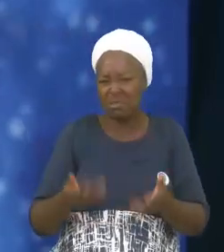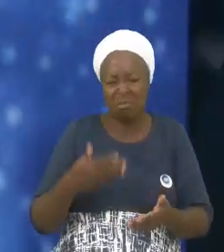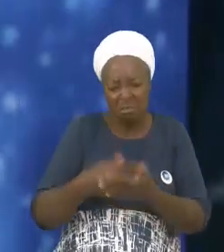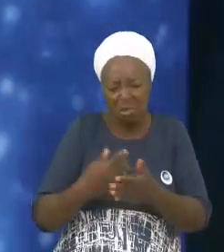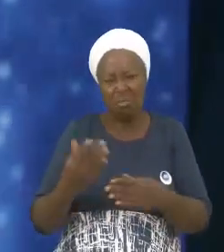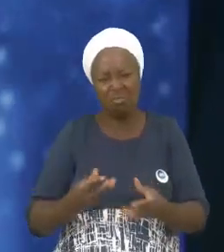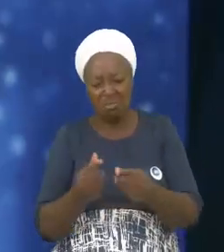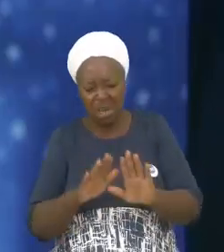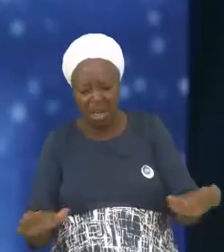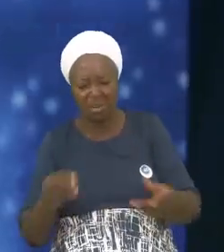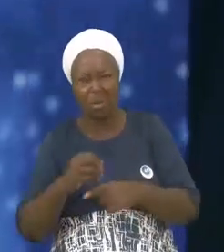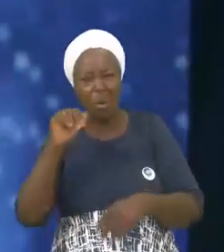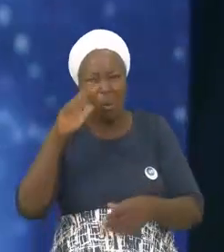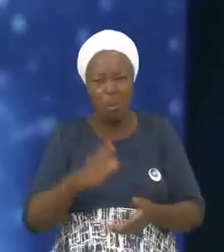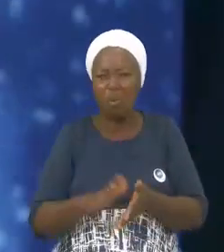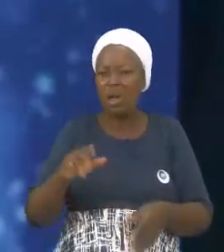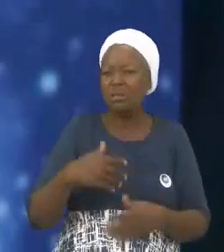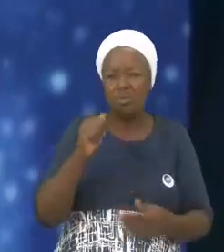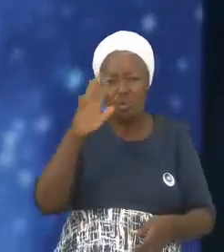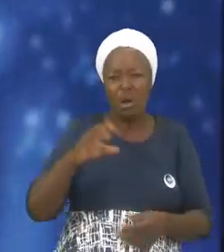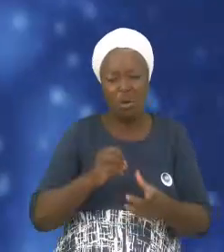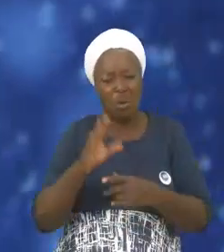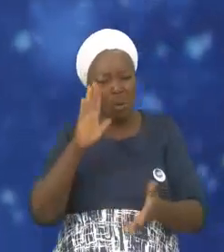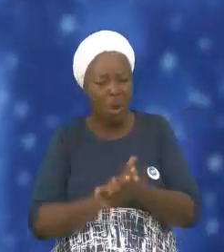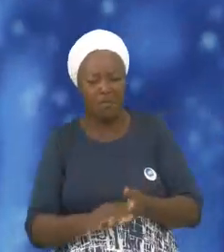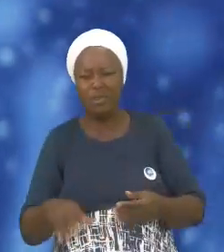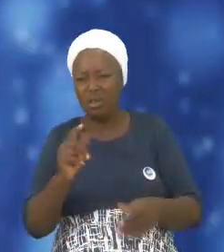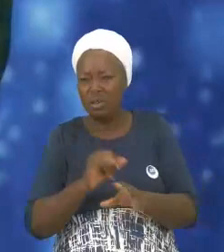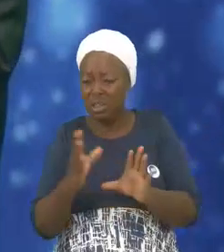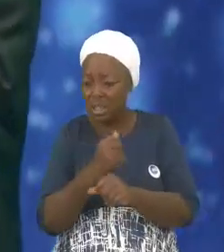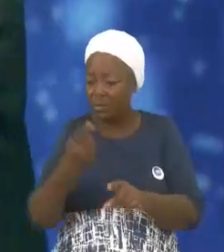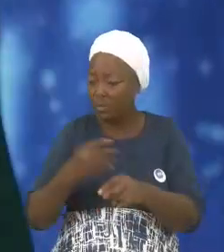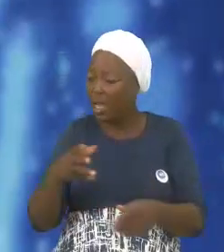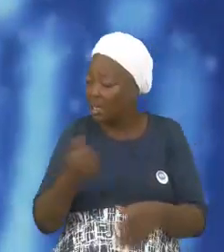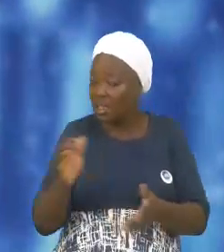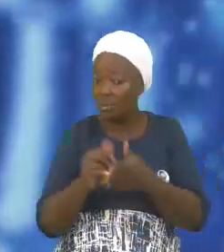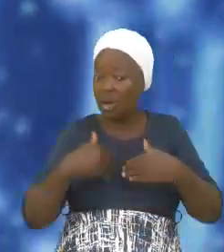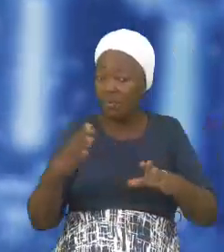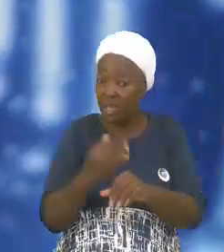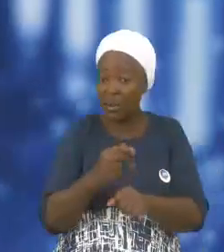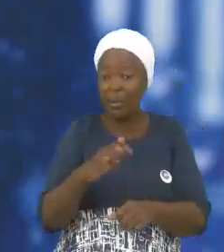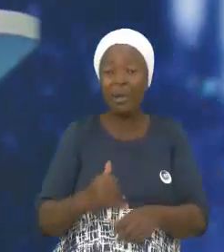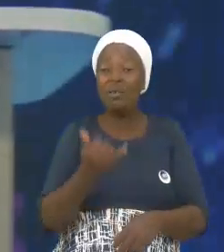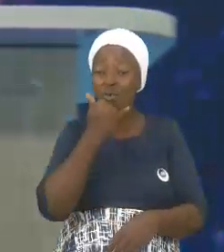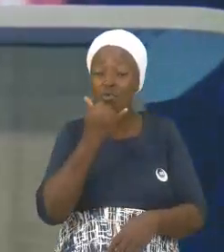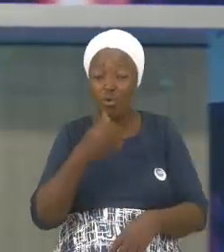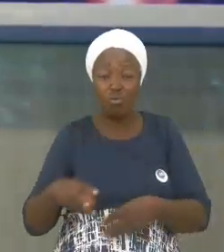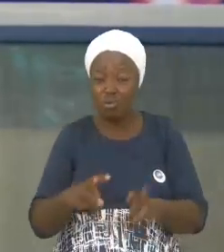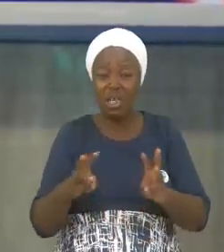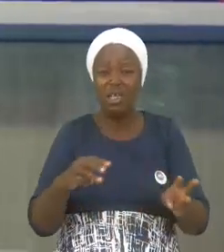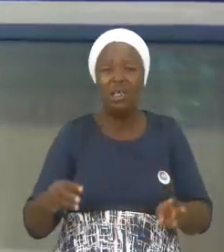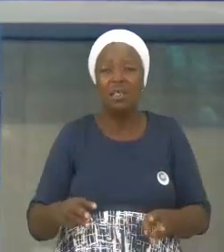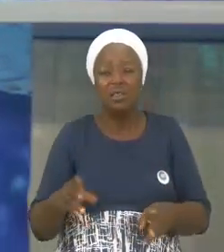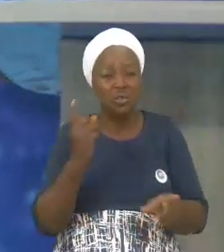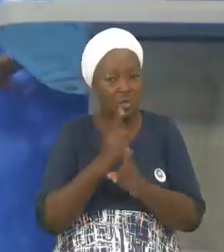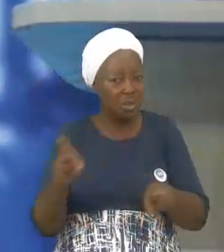or woman or wife, you've taken from them. Whatsoever you have taken by wrong accusation, like